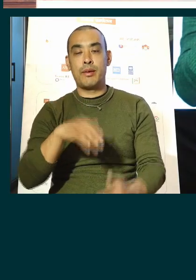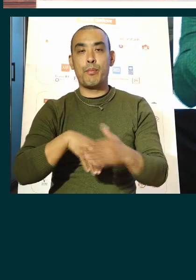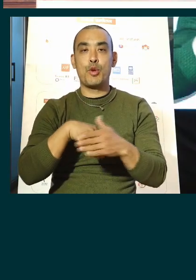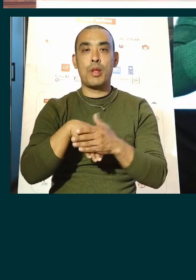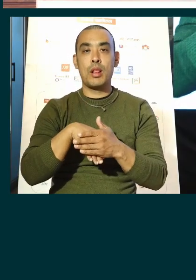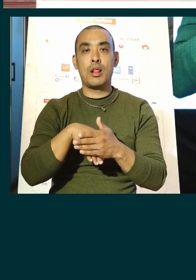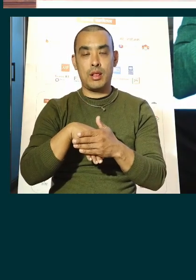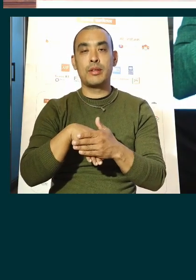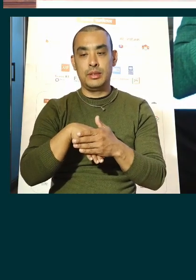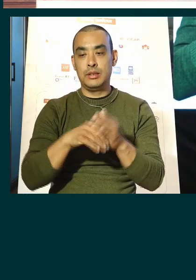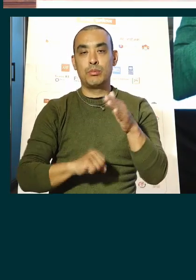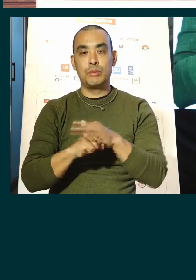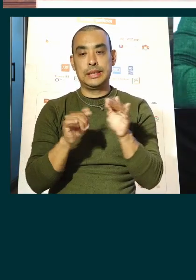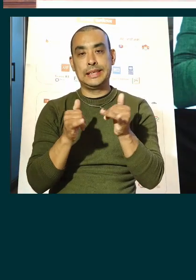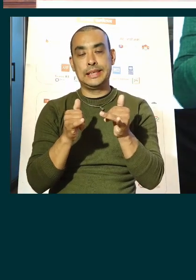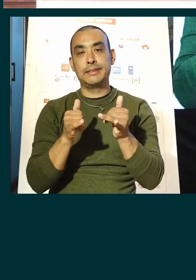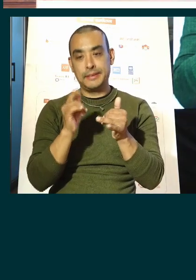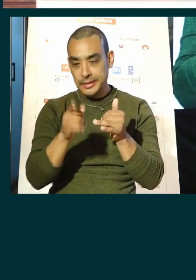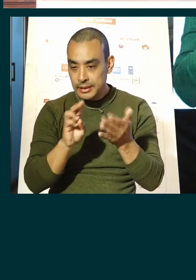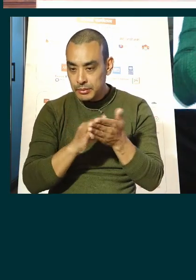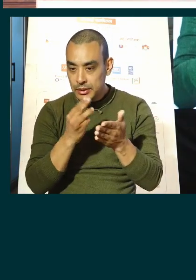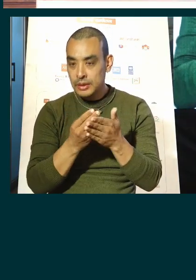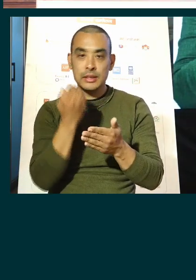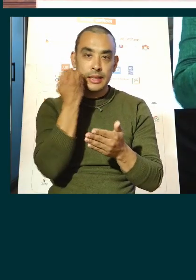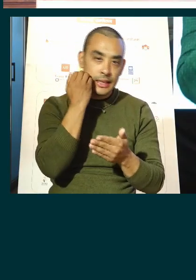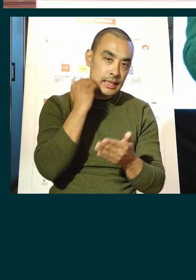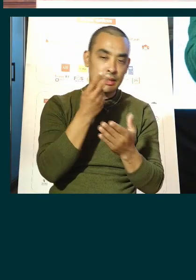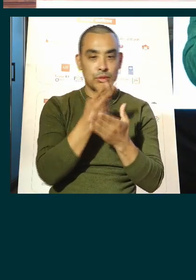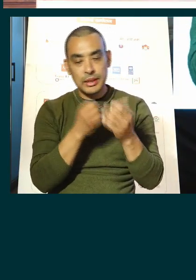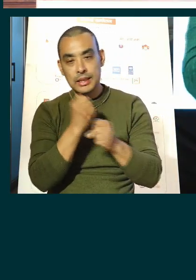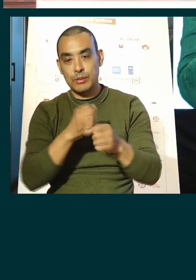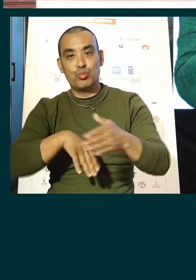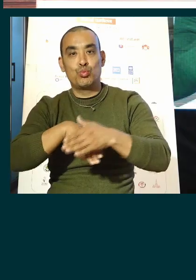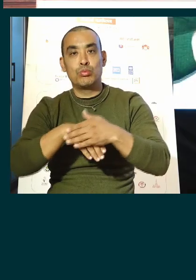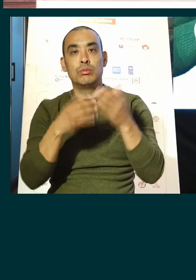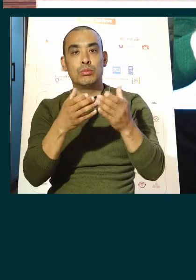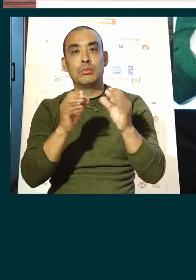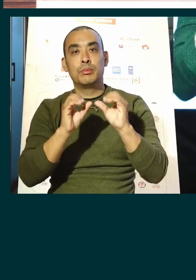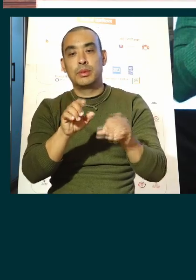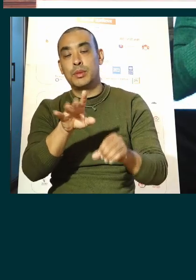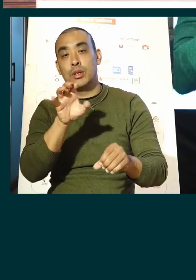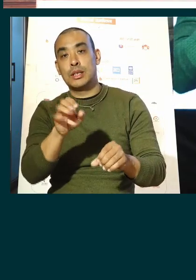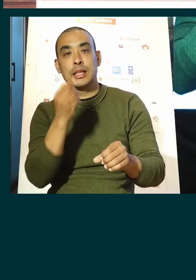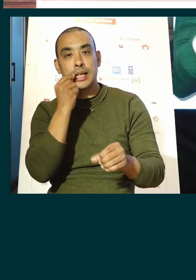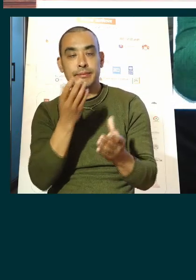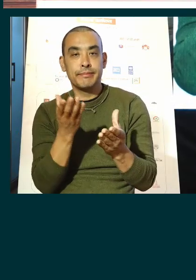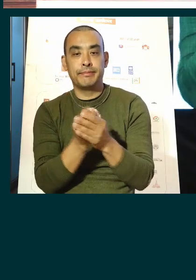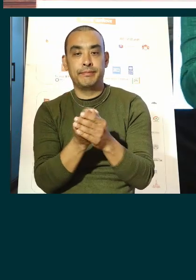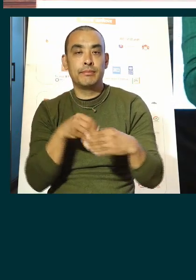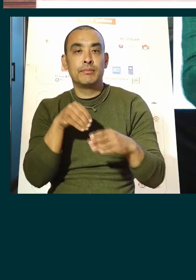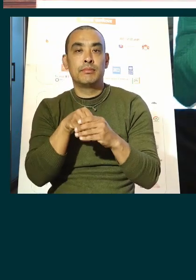key sports, and we mobilize and consolidate boys through the football, wherein the 15,000 boys joined.